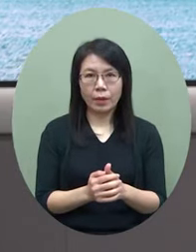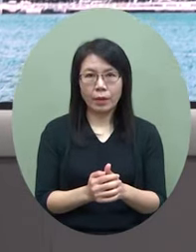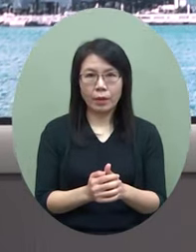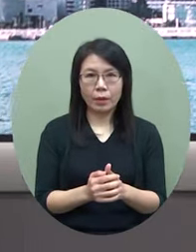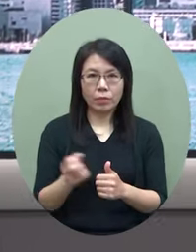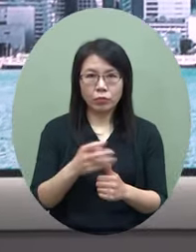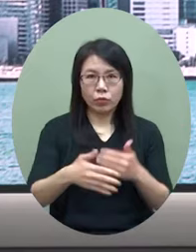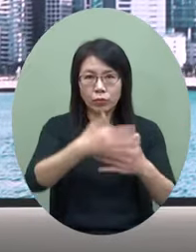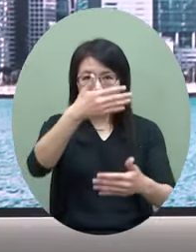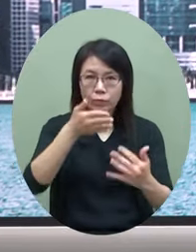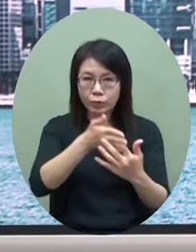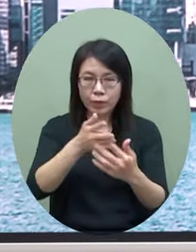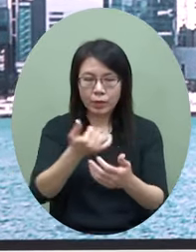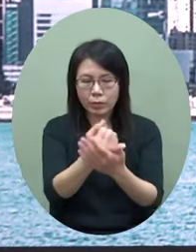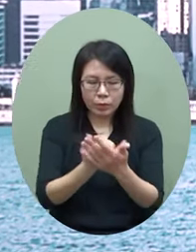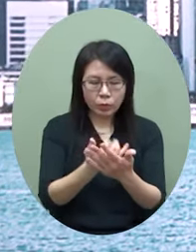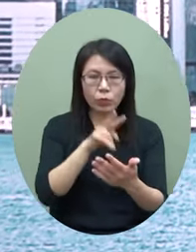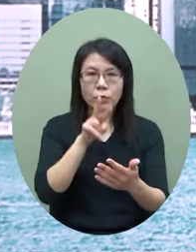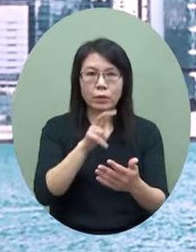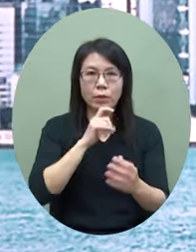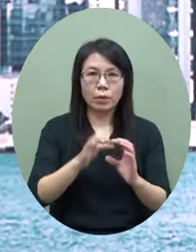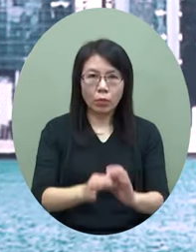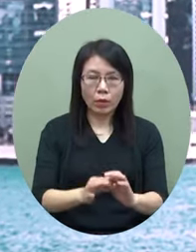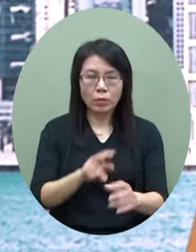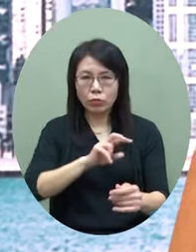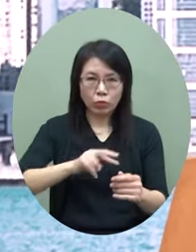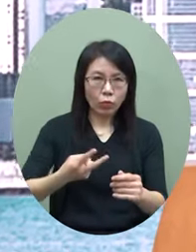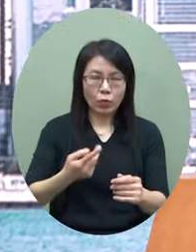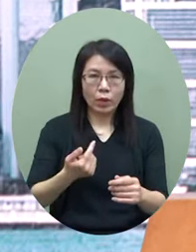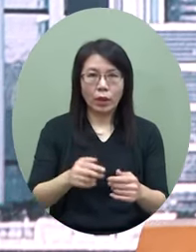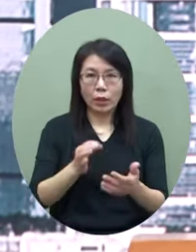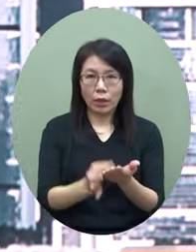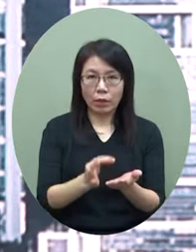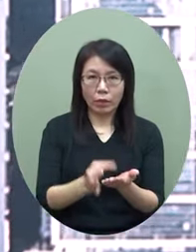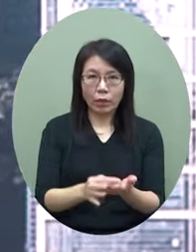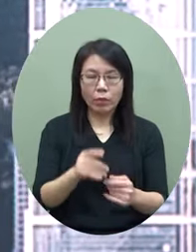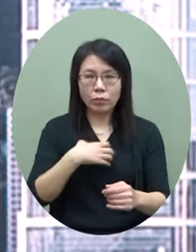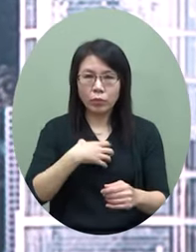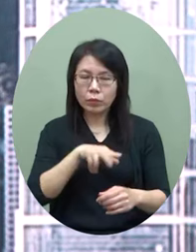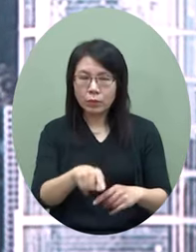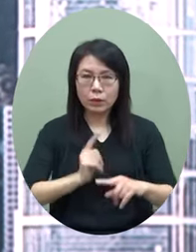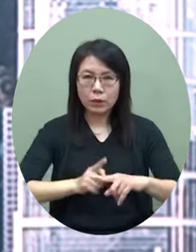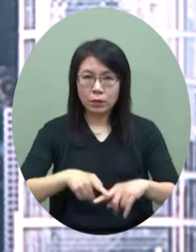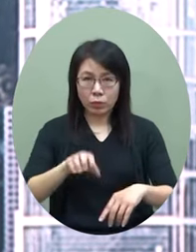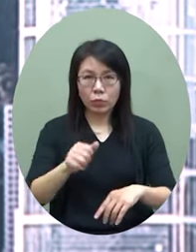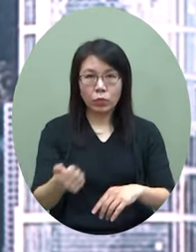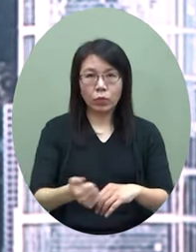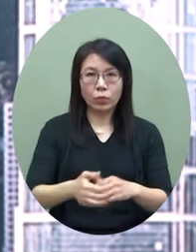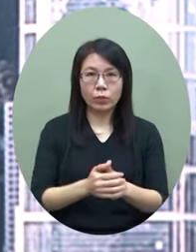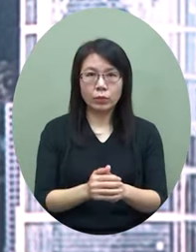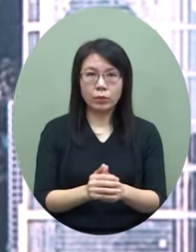because it has proven to be an effective toolto help us to combat COVID-19